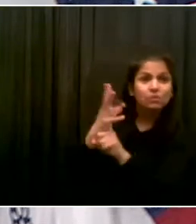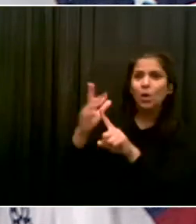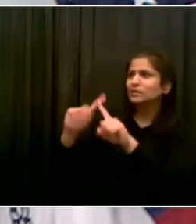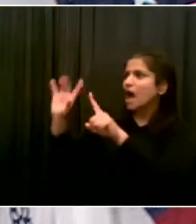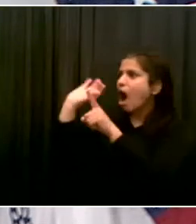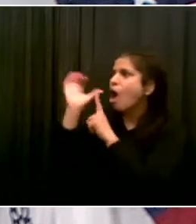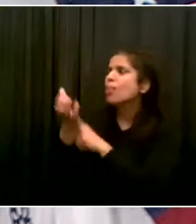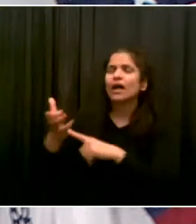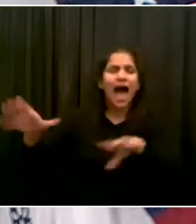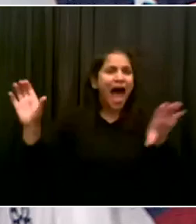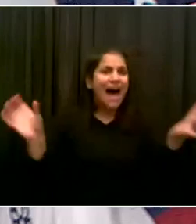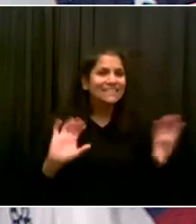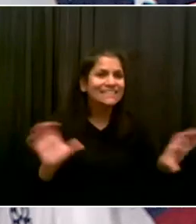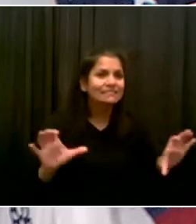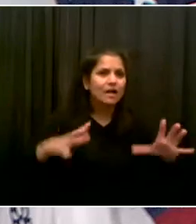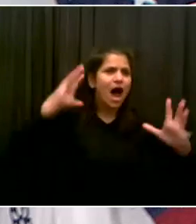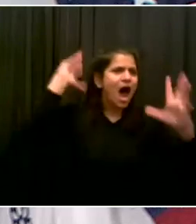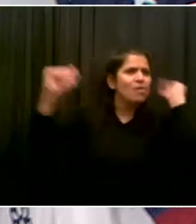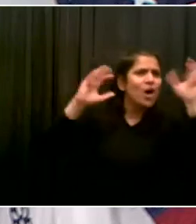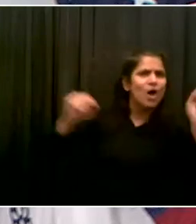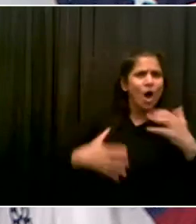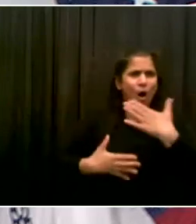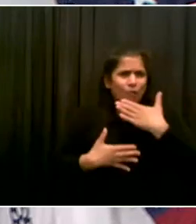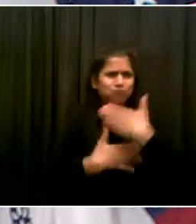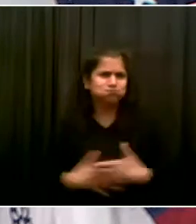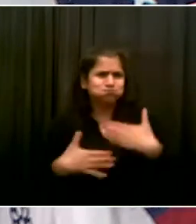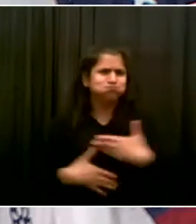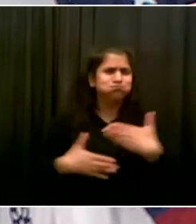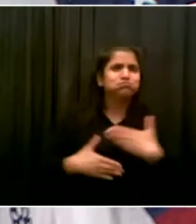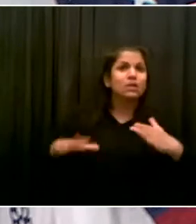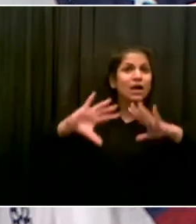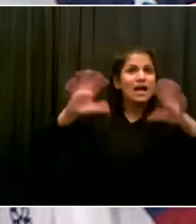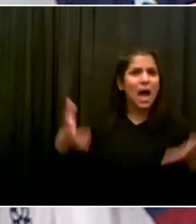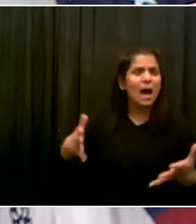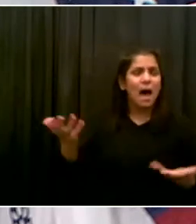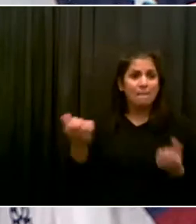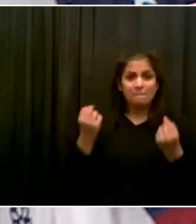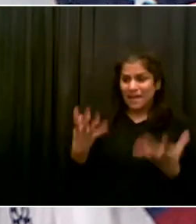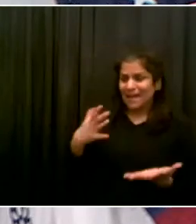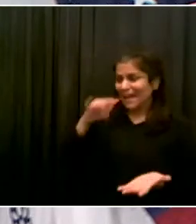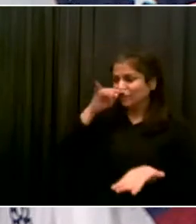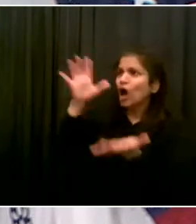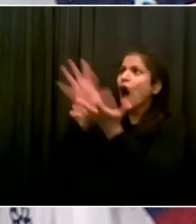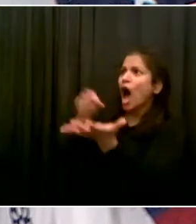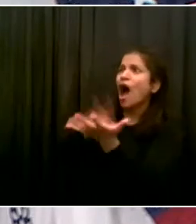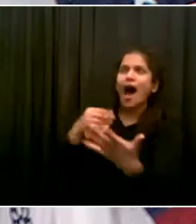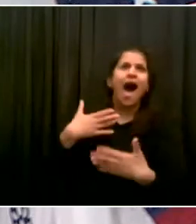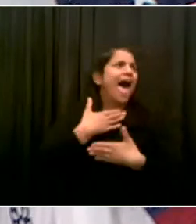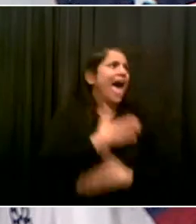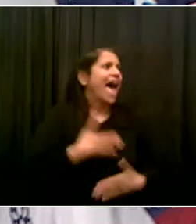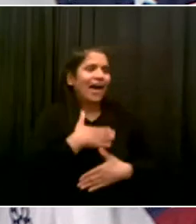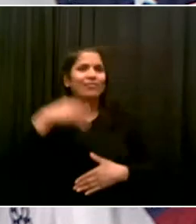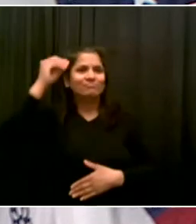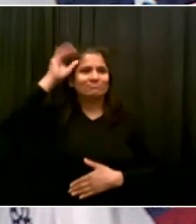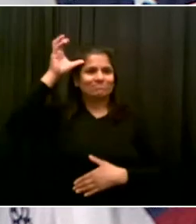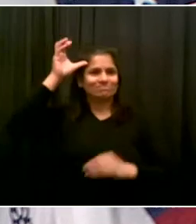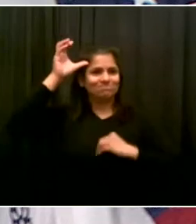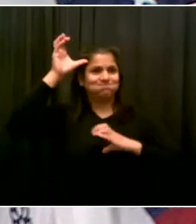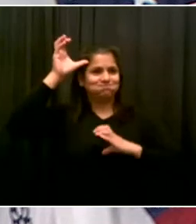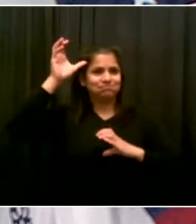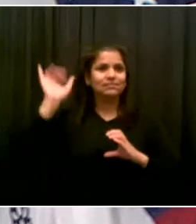that. It's really good for kids. A lot of kids benefit from more time in a school setting, but it comes with a lot of fun and a lot